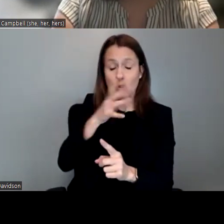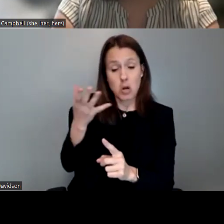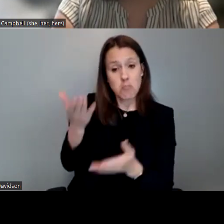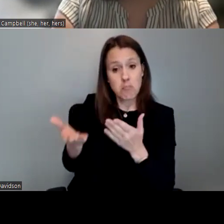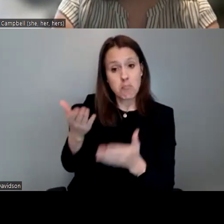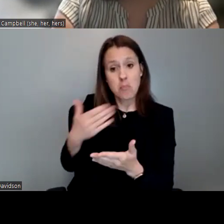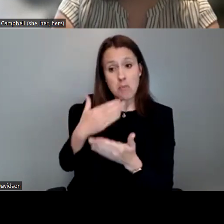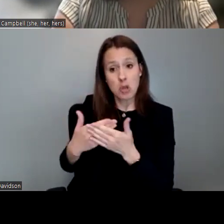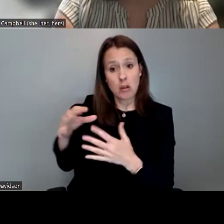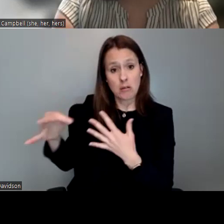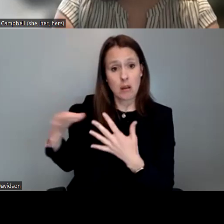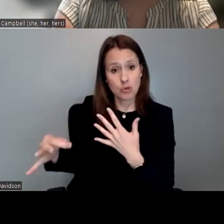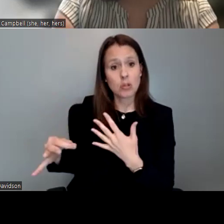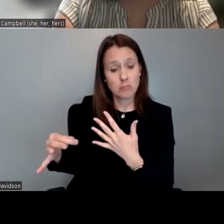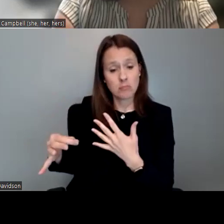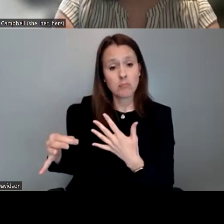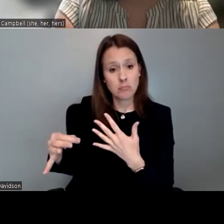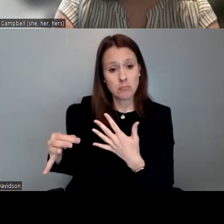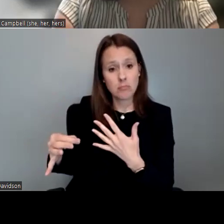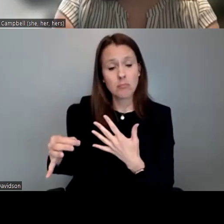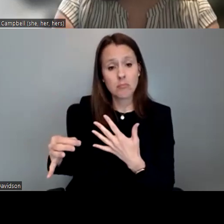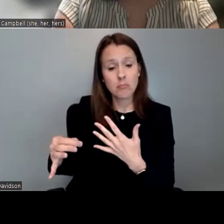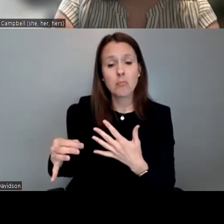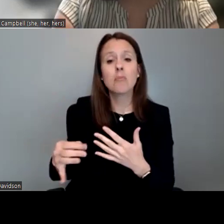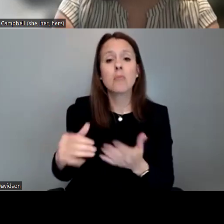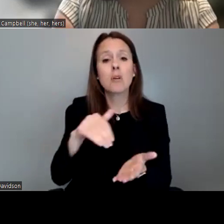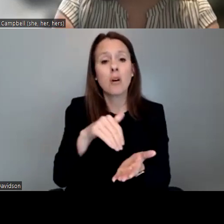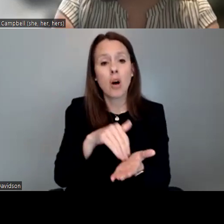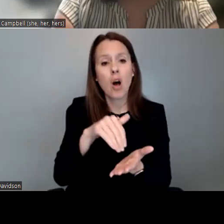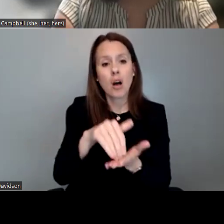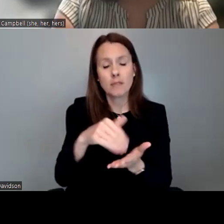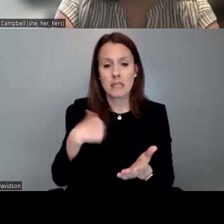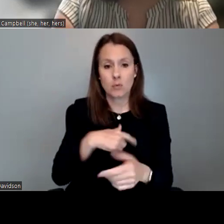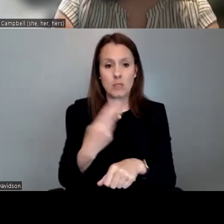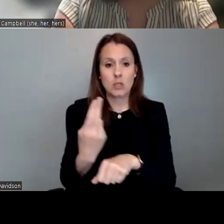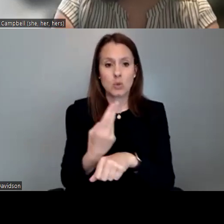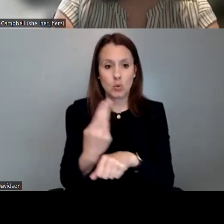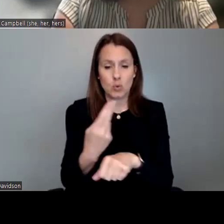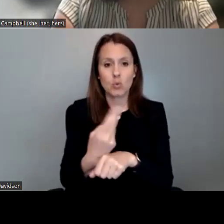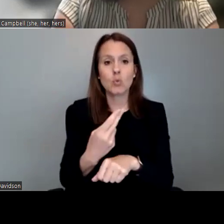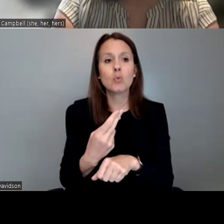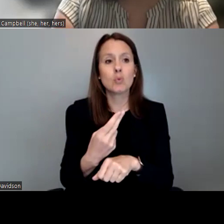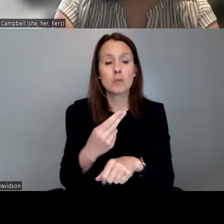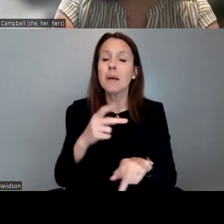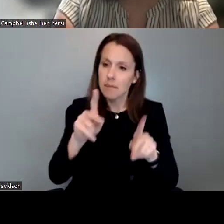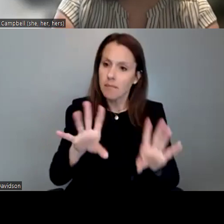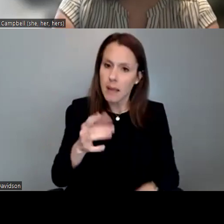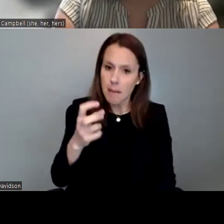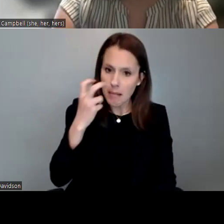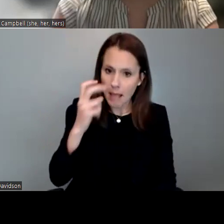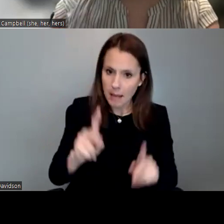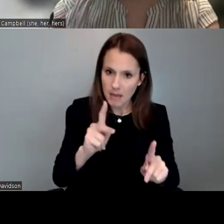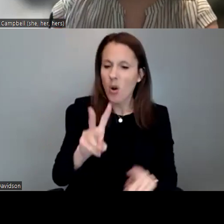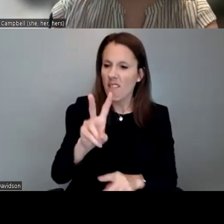auditory format. A lot of times we use people that are blind and visually impaired, we